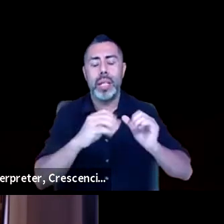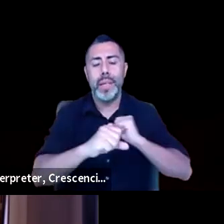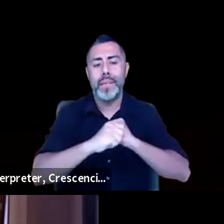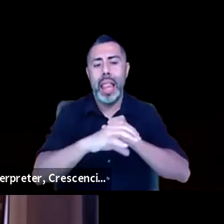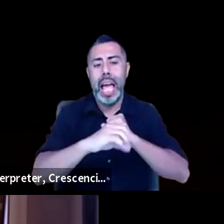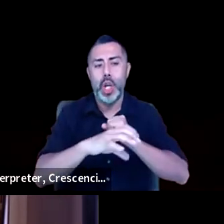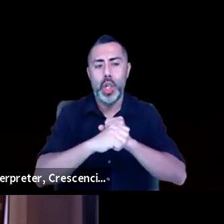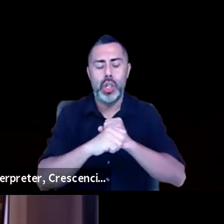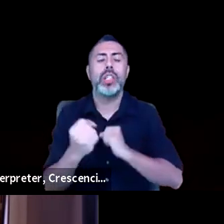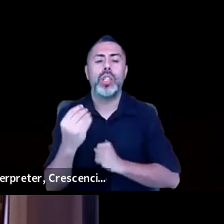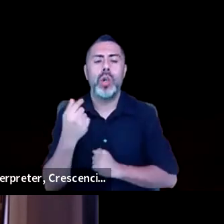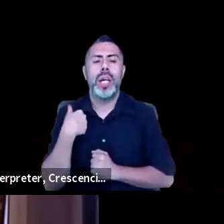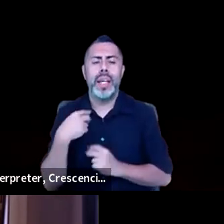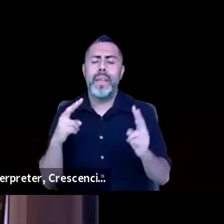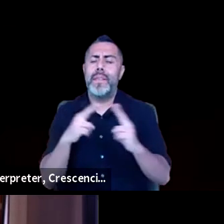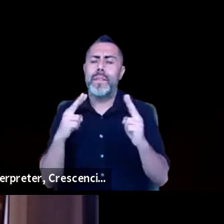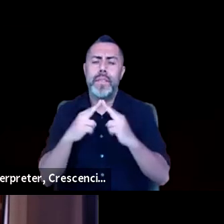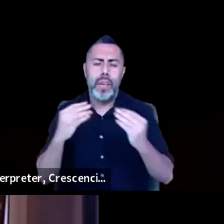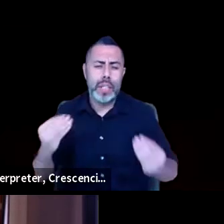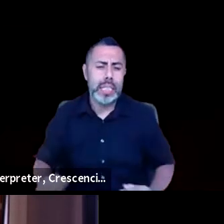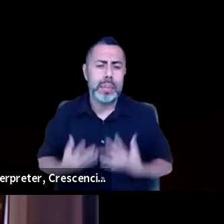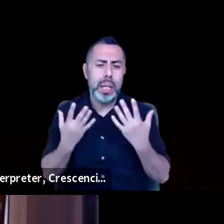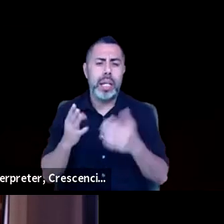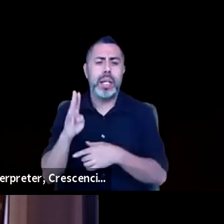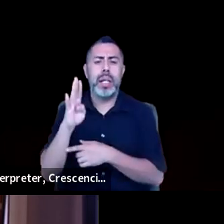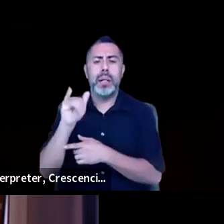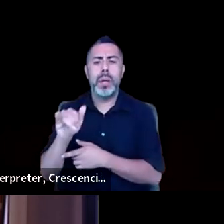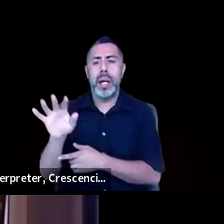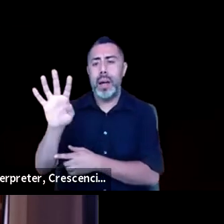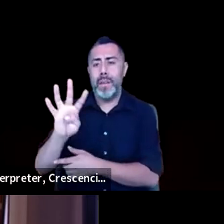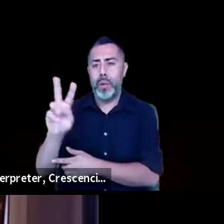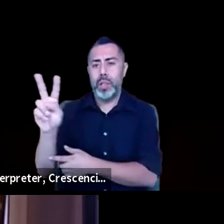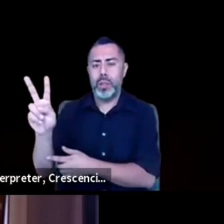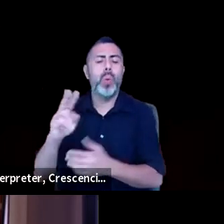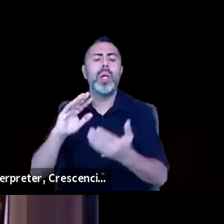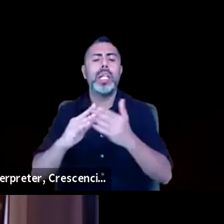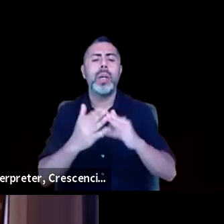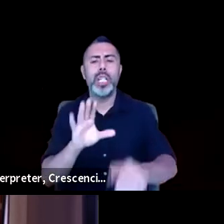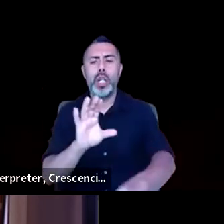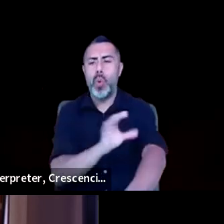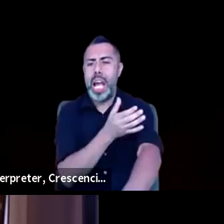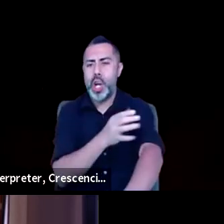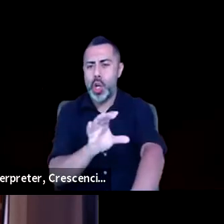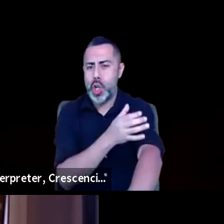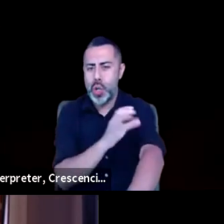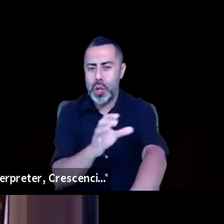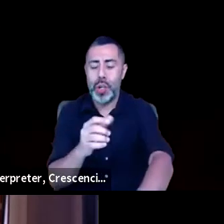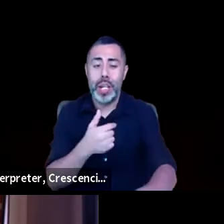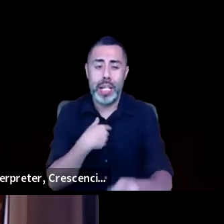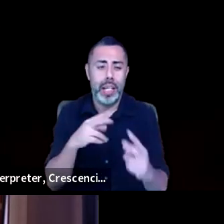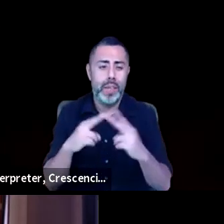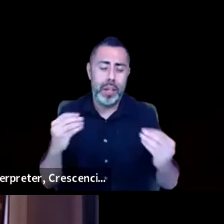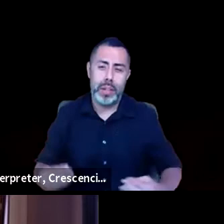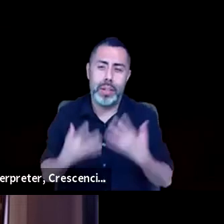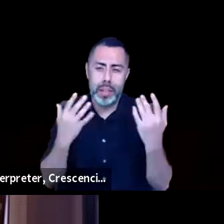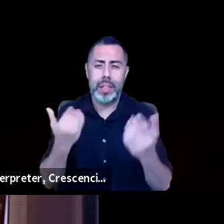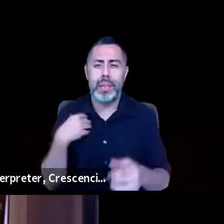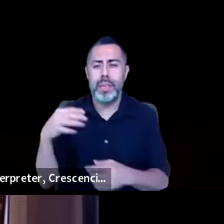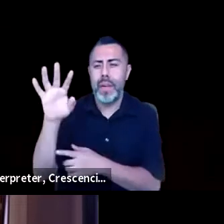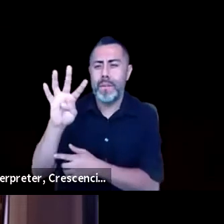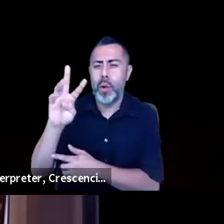by the 42 choreographers, now I'm forgetting, Exquisite Corpse, that did 42 choreographers dancing to a